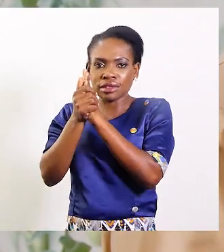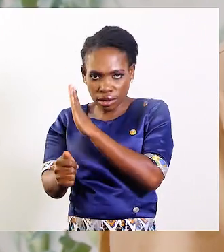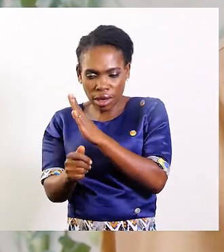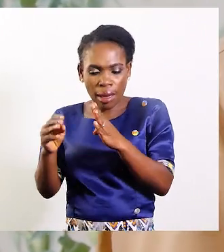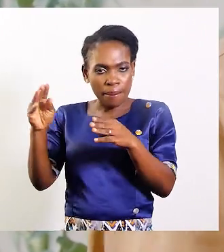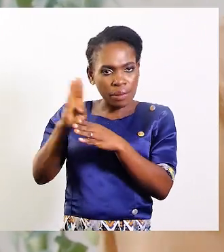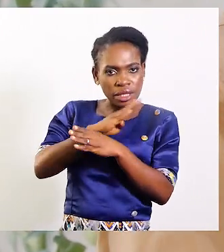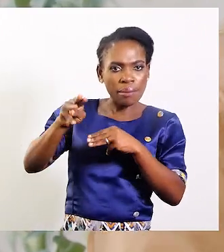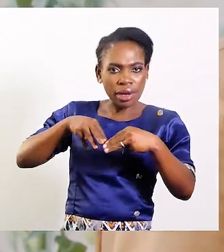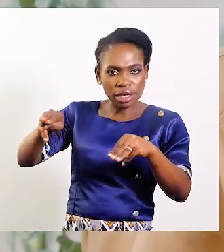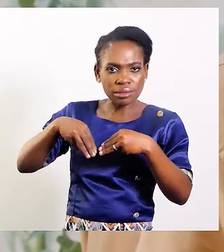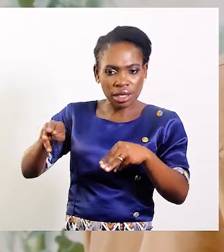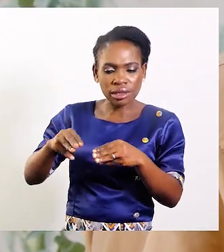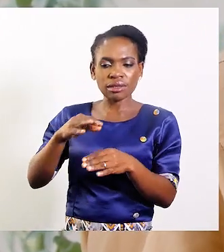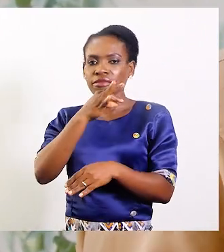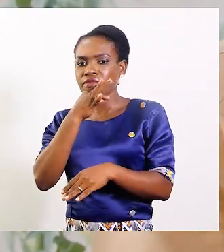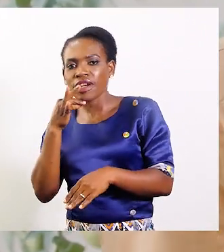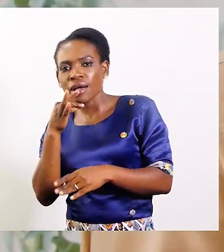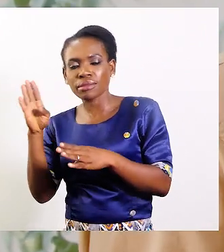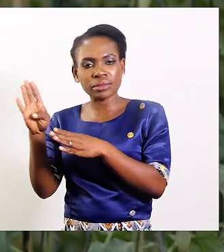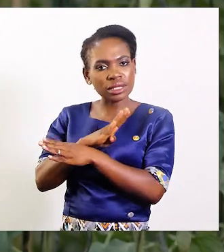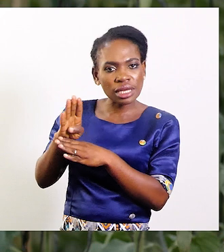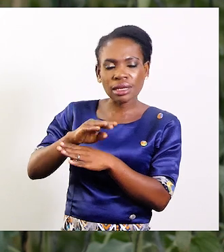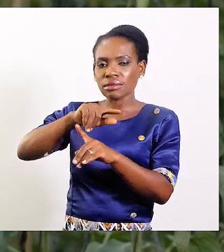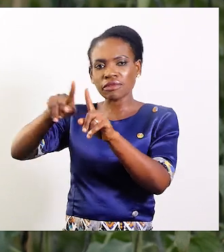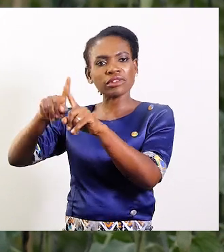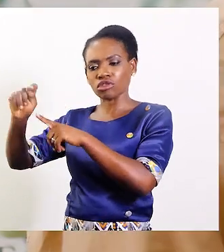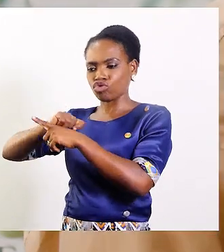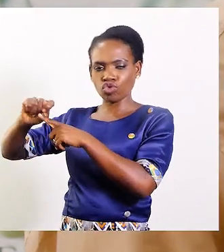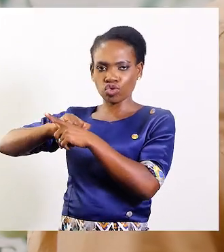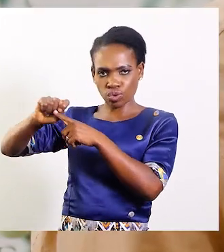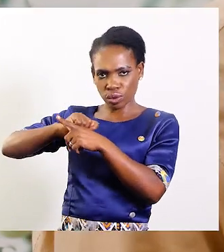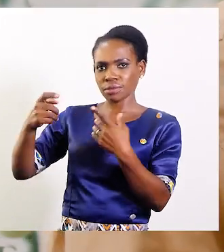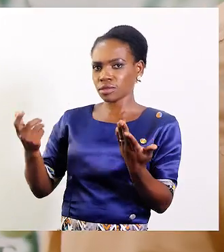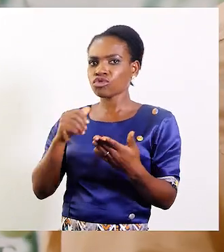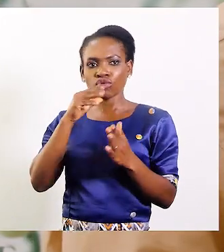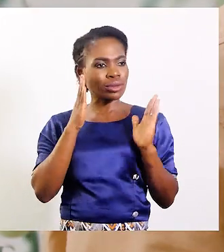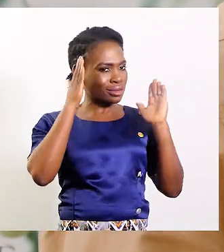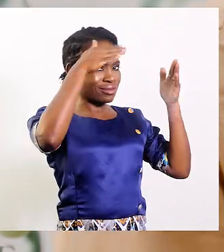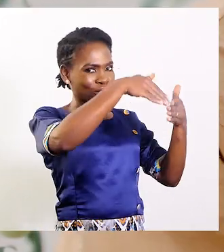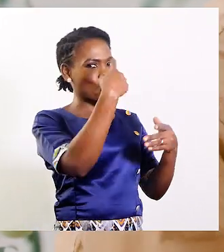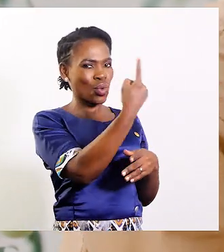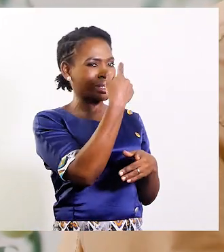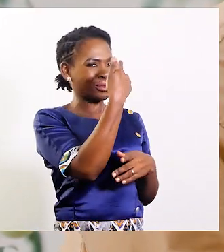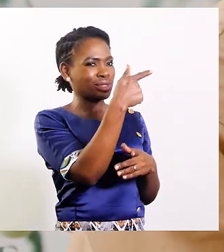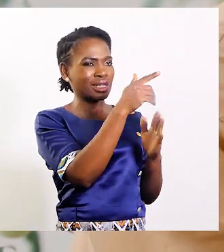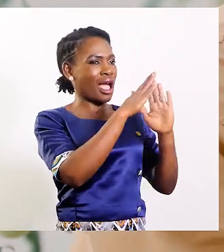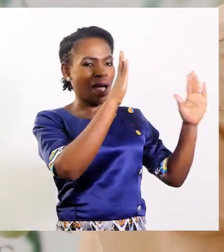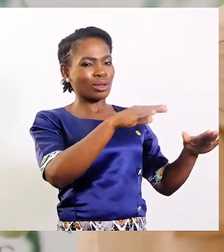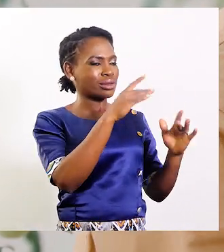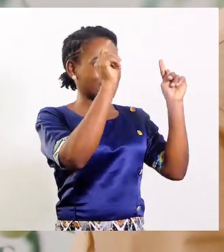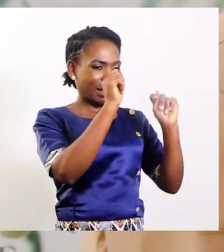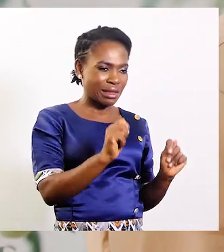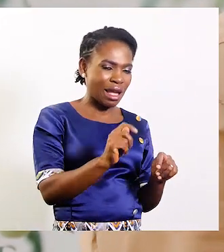with farming as a business. So we train them. So our trainings are not only limited to the technical, growing